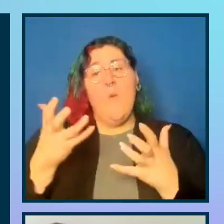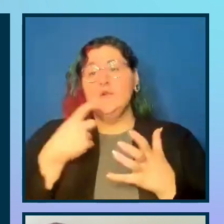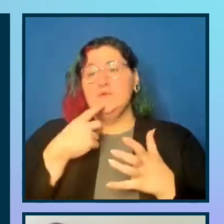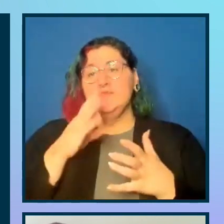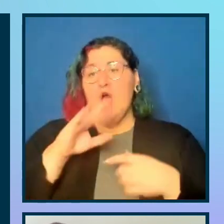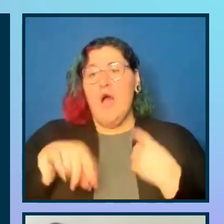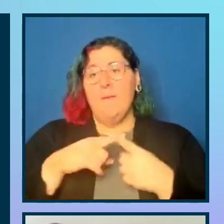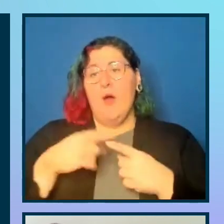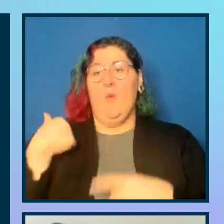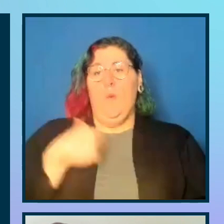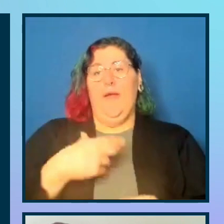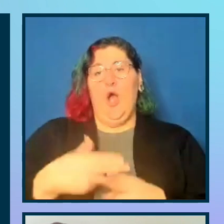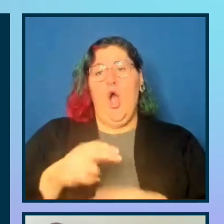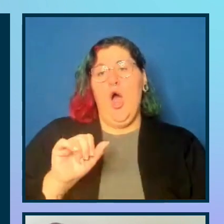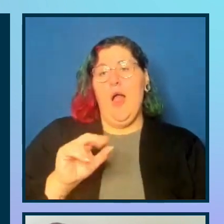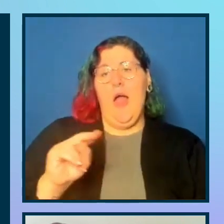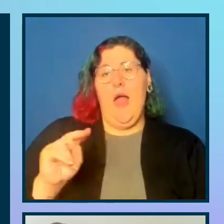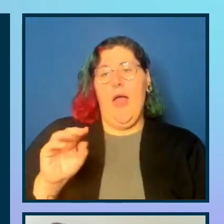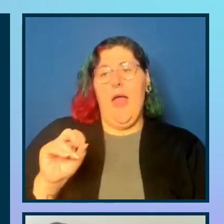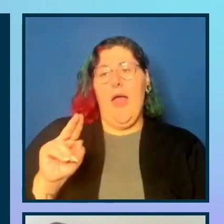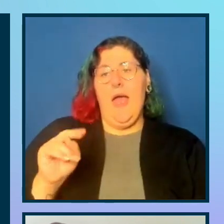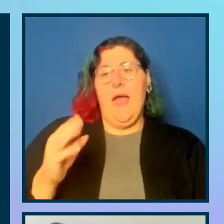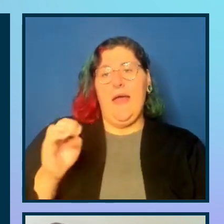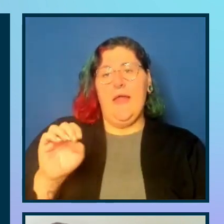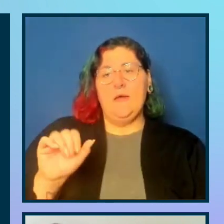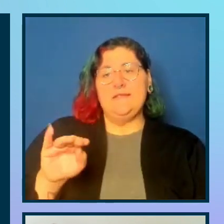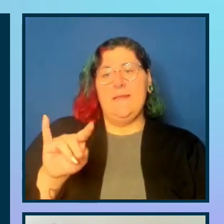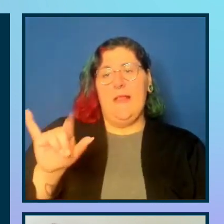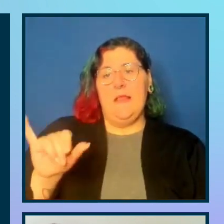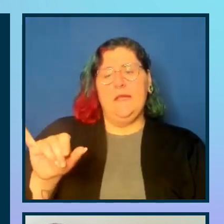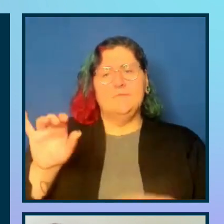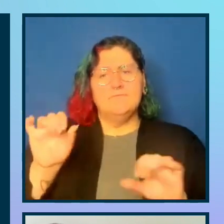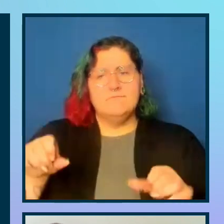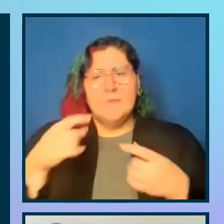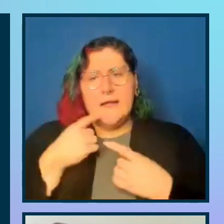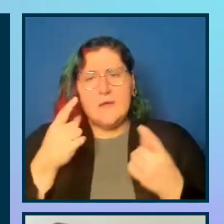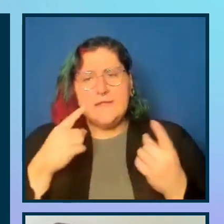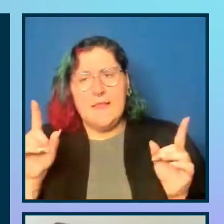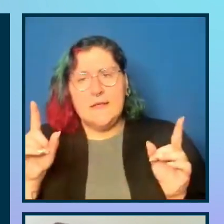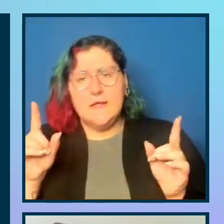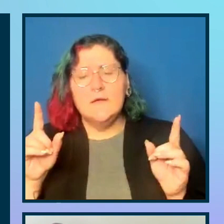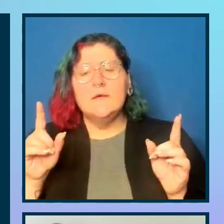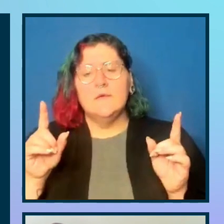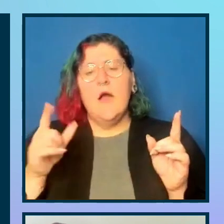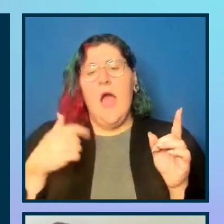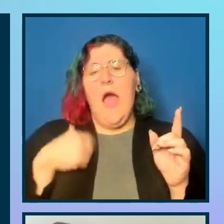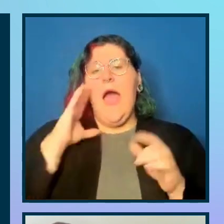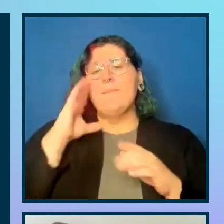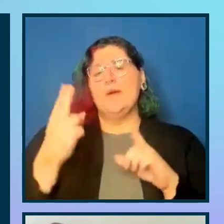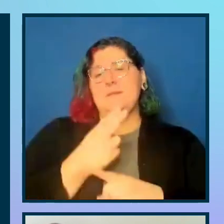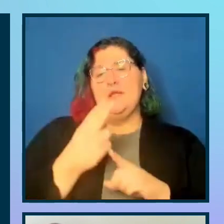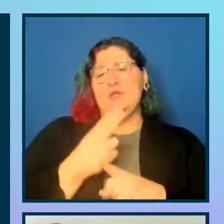For the purposes of this presentation, I'll be showing you code from our code base that uses a framework we use called Ember.js. If you're familiar